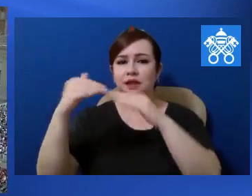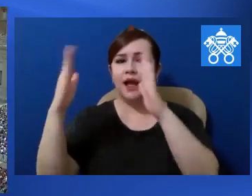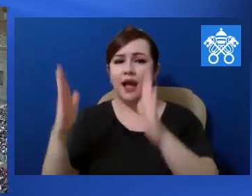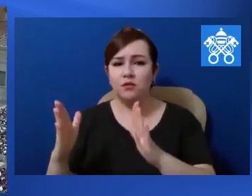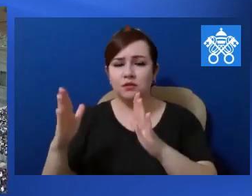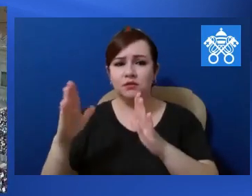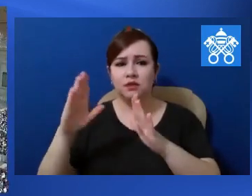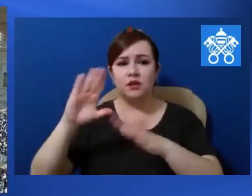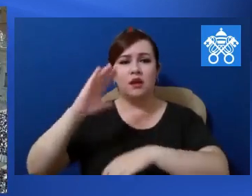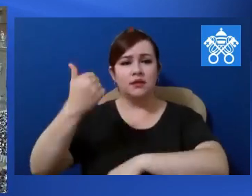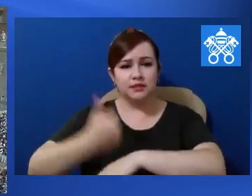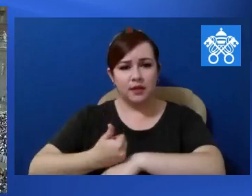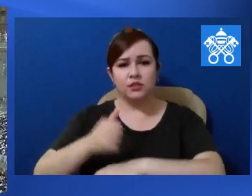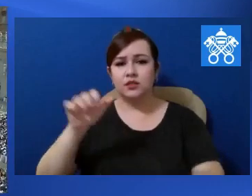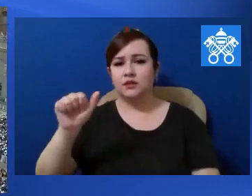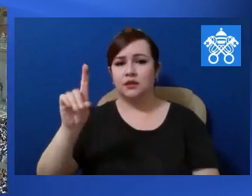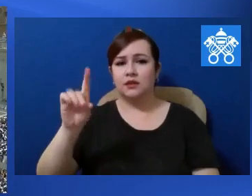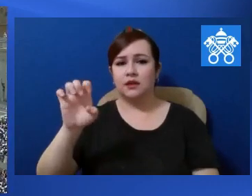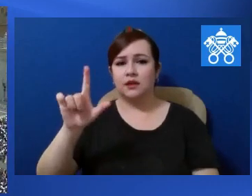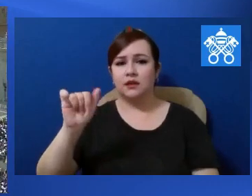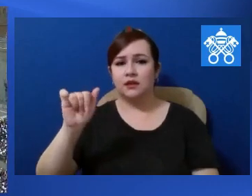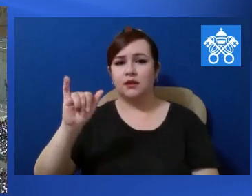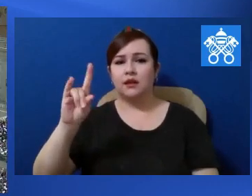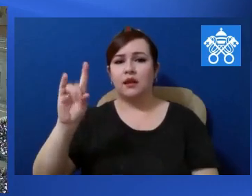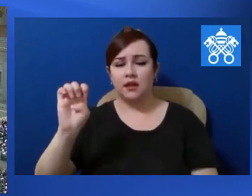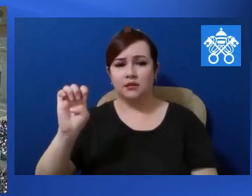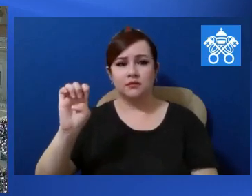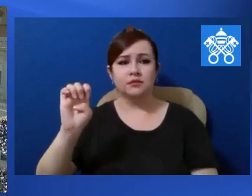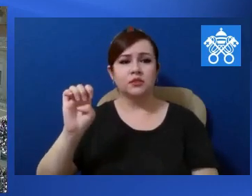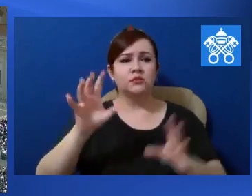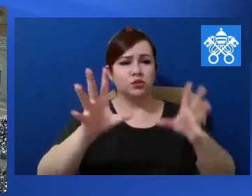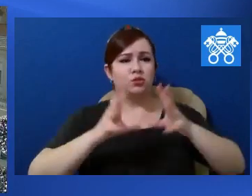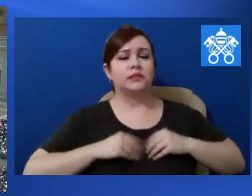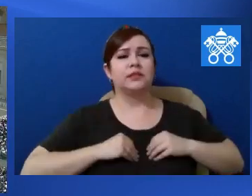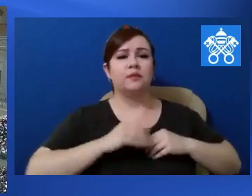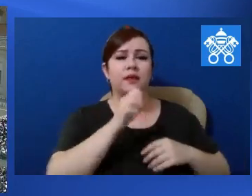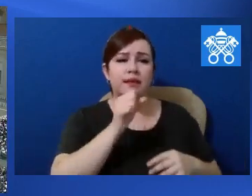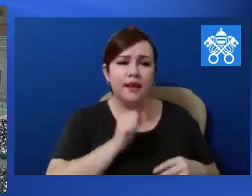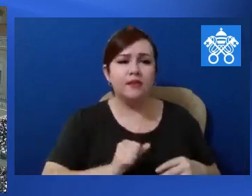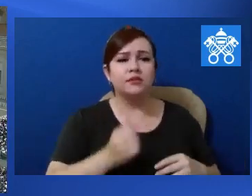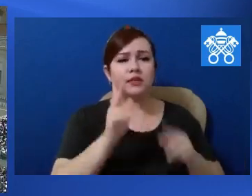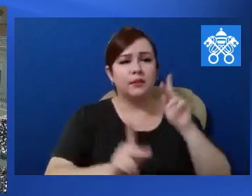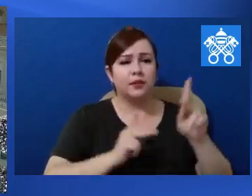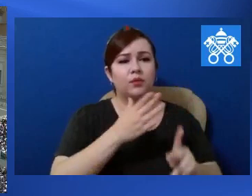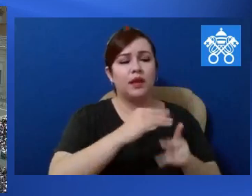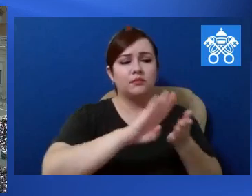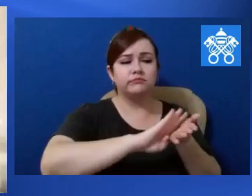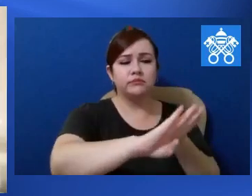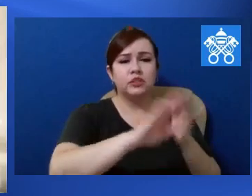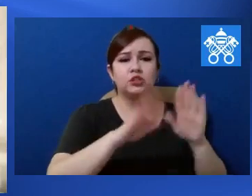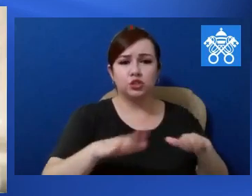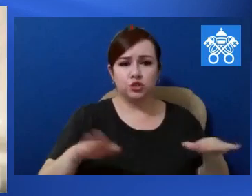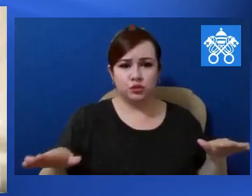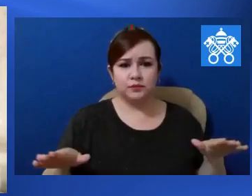in the elderly and abandoned children. Mary had great faith in God's providence. She was always